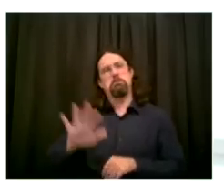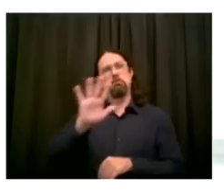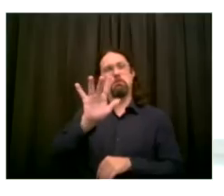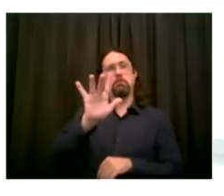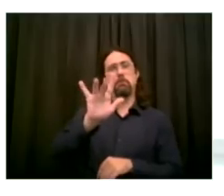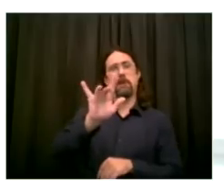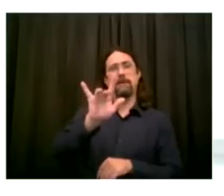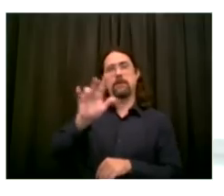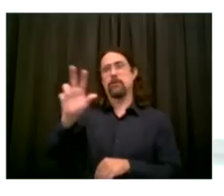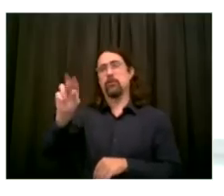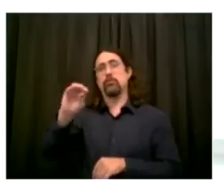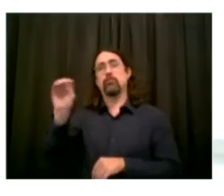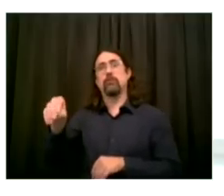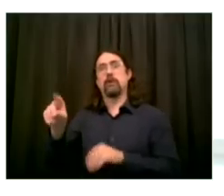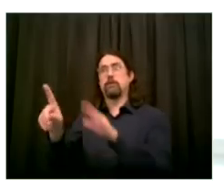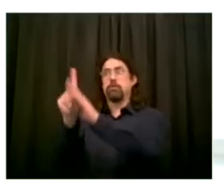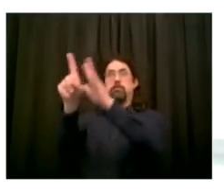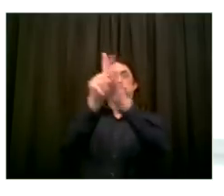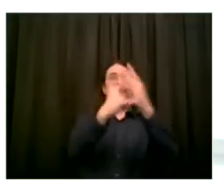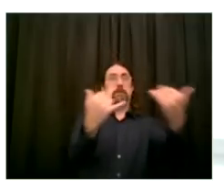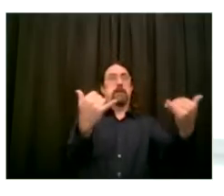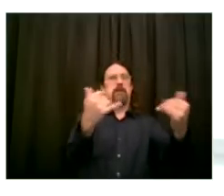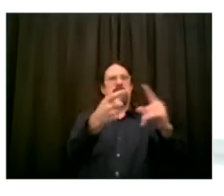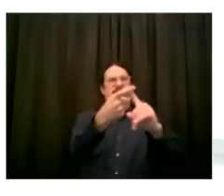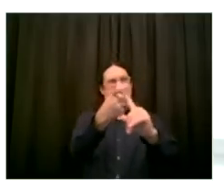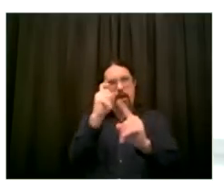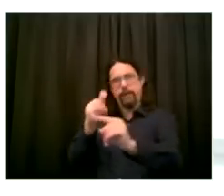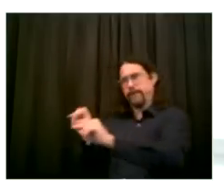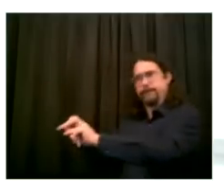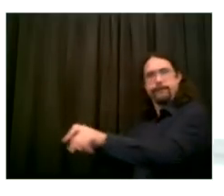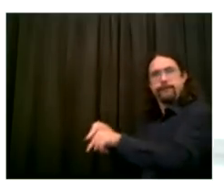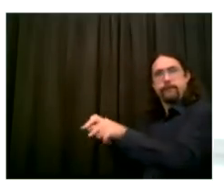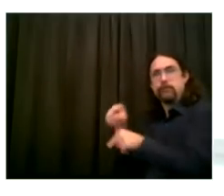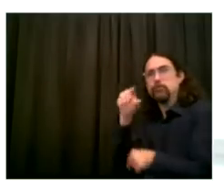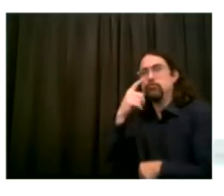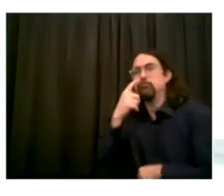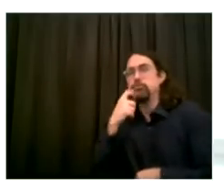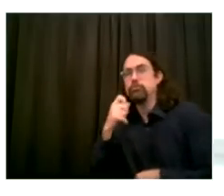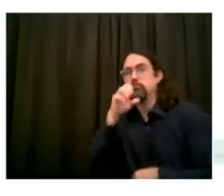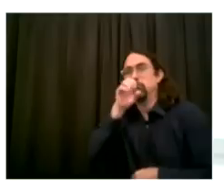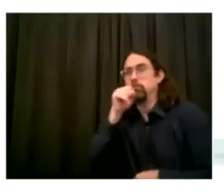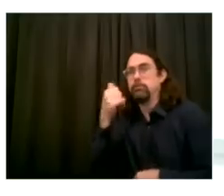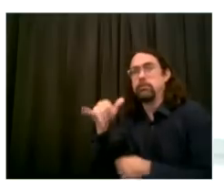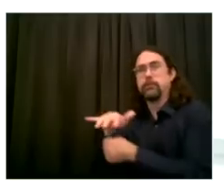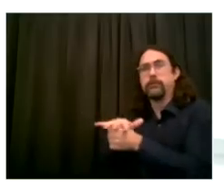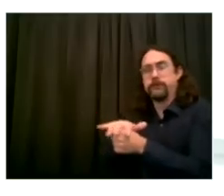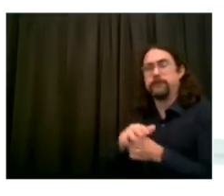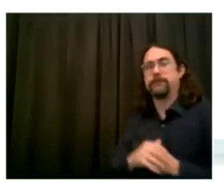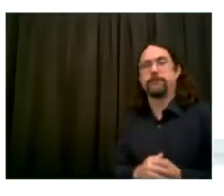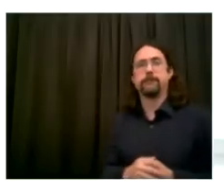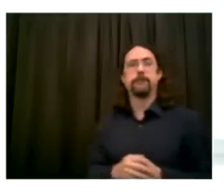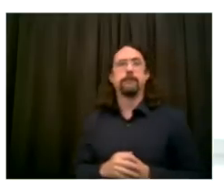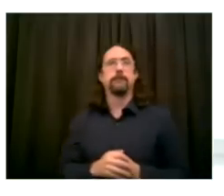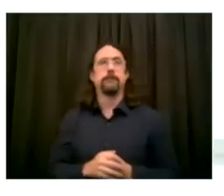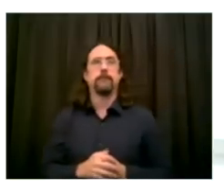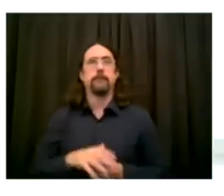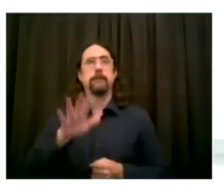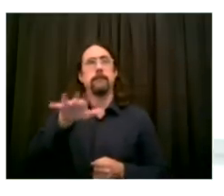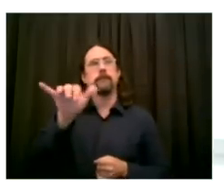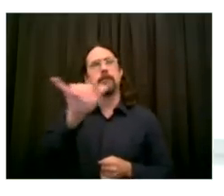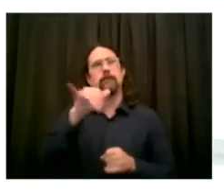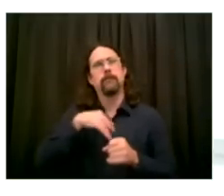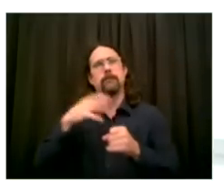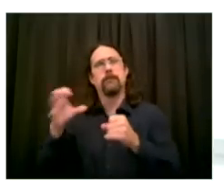us something a bit different. This one in particular, the newly reported cases, is a way that we can see